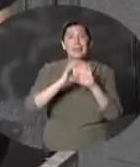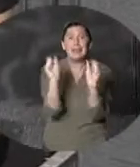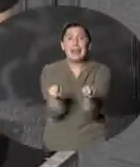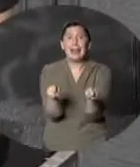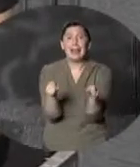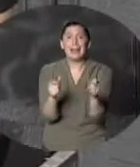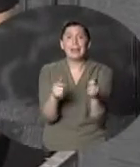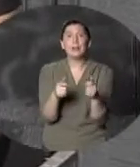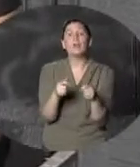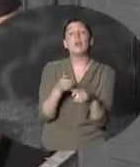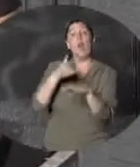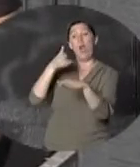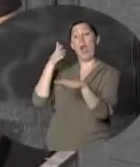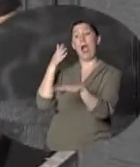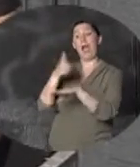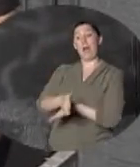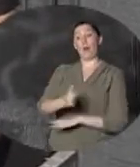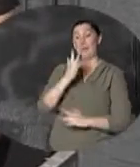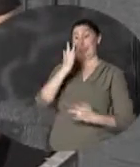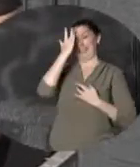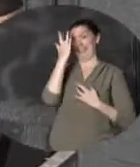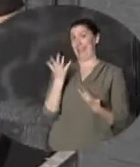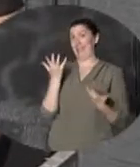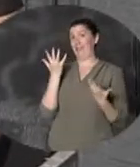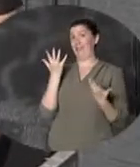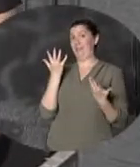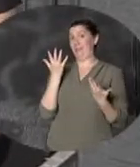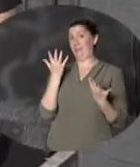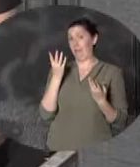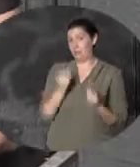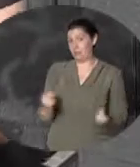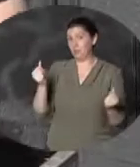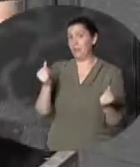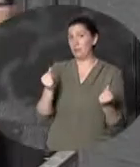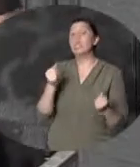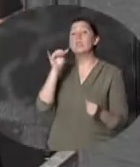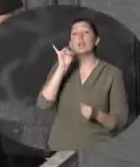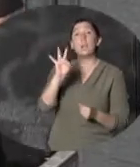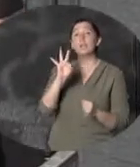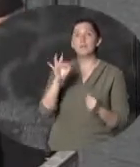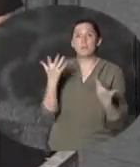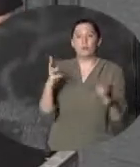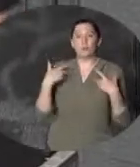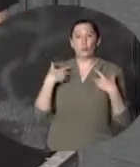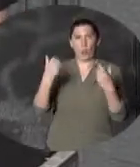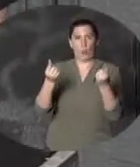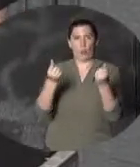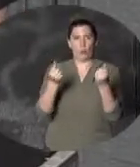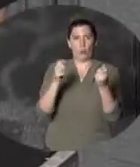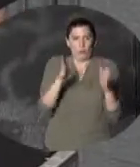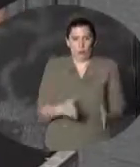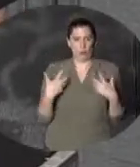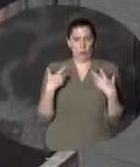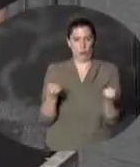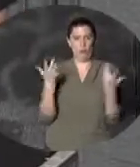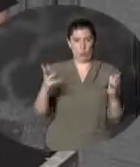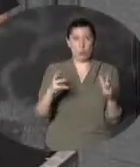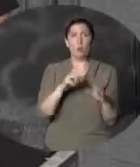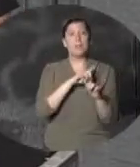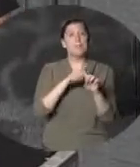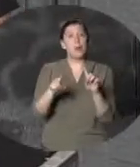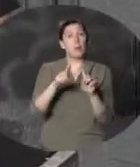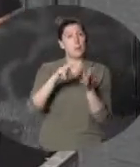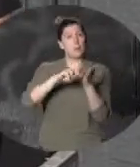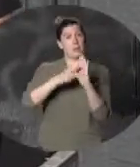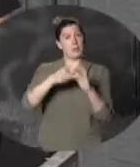The pieces that come after the illness, those are pieces that the person has already recovered. So when we're talking about the